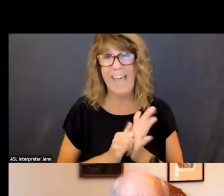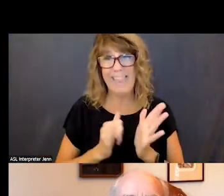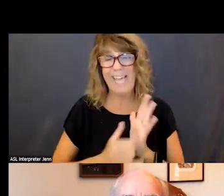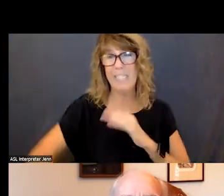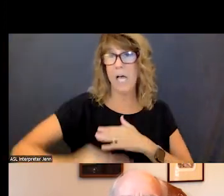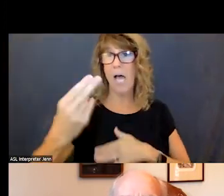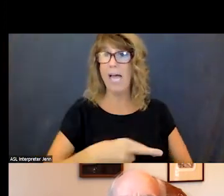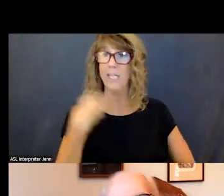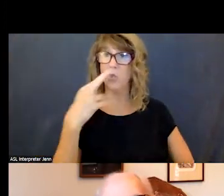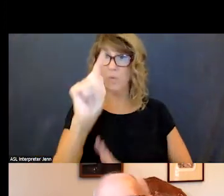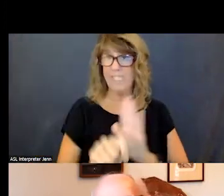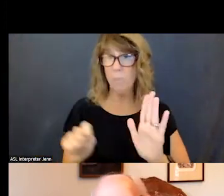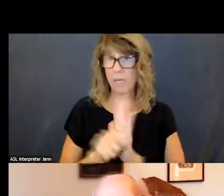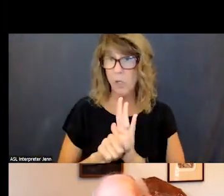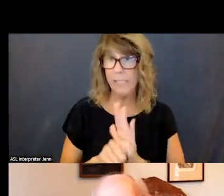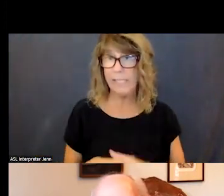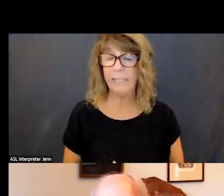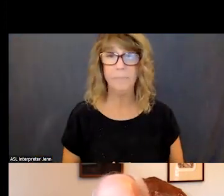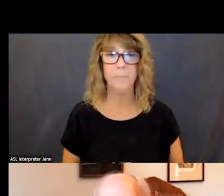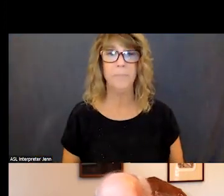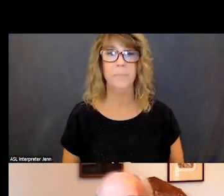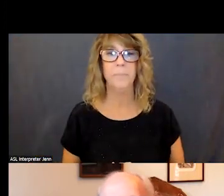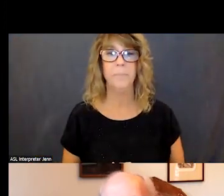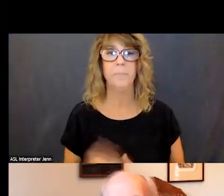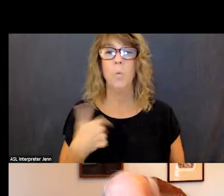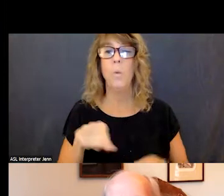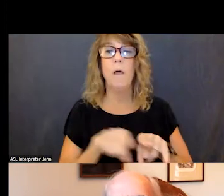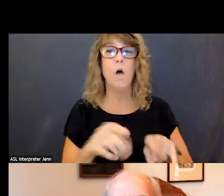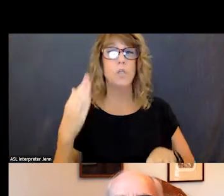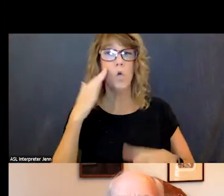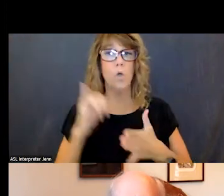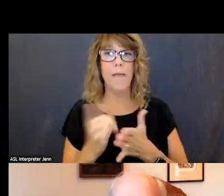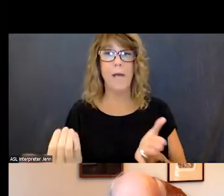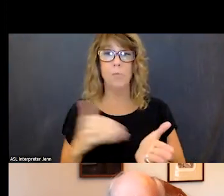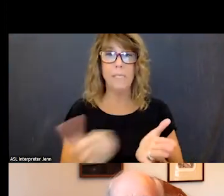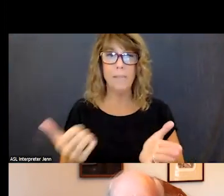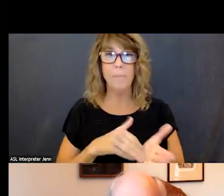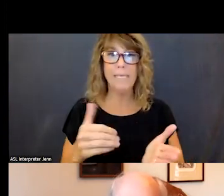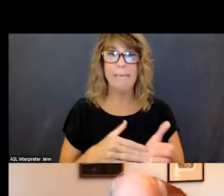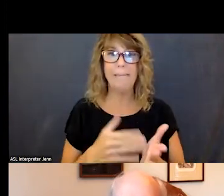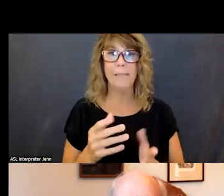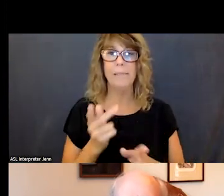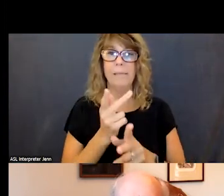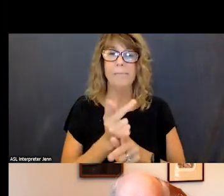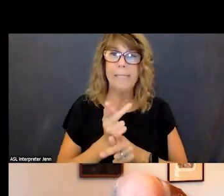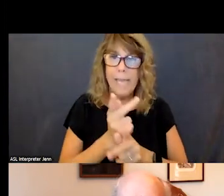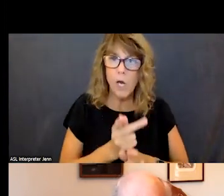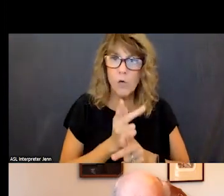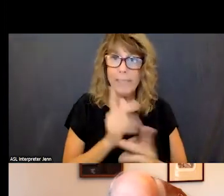period. We also know that repeated caring contacts after